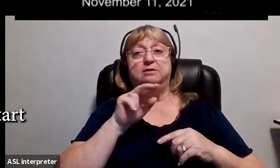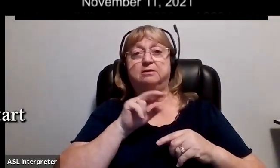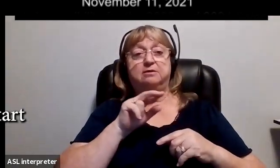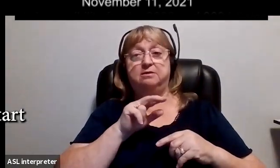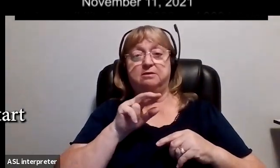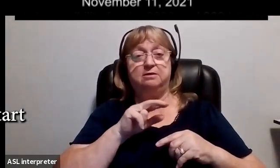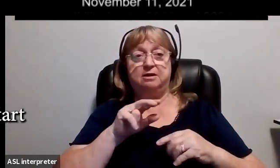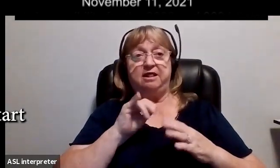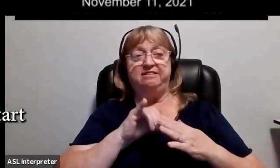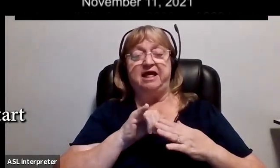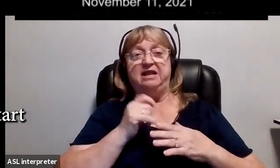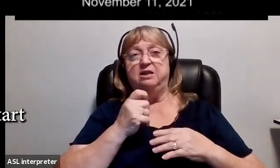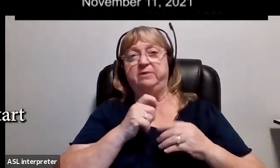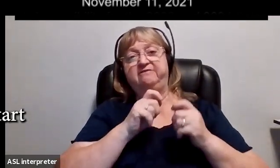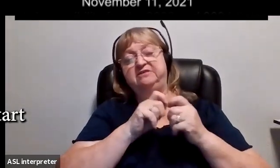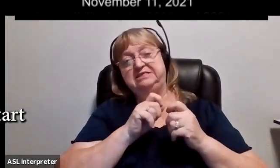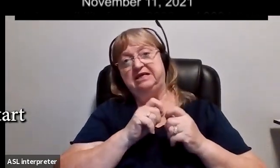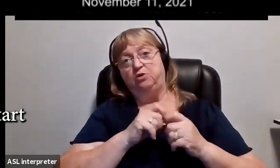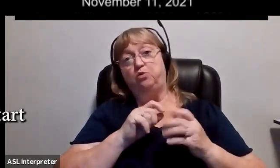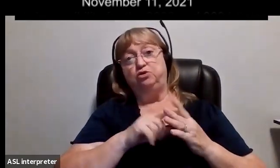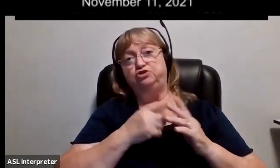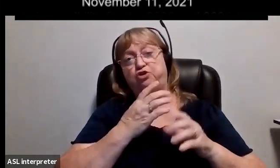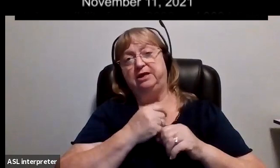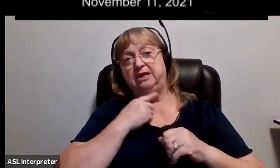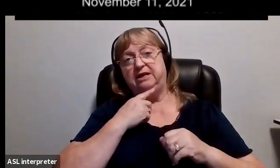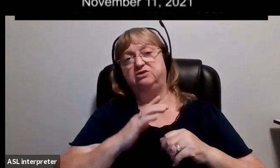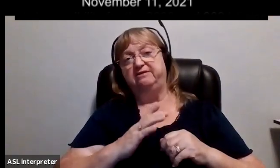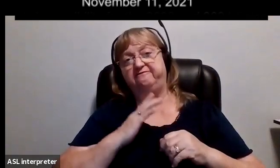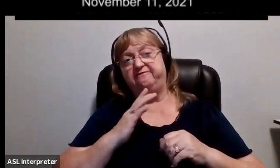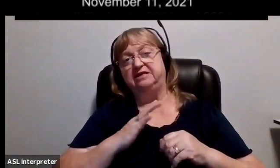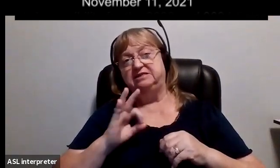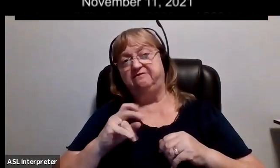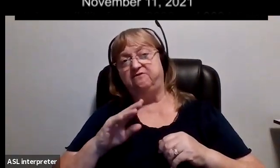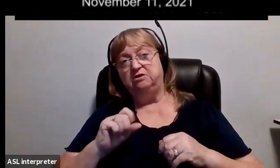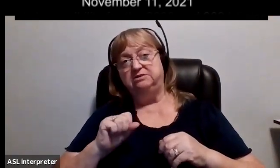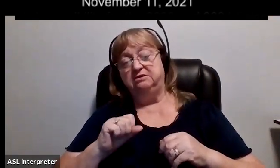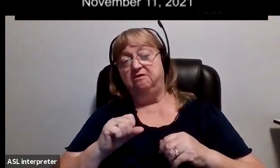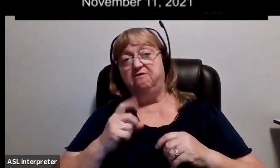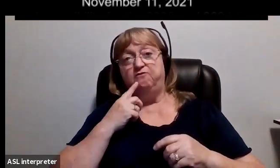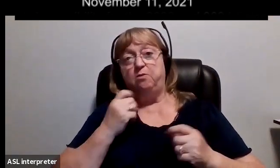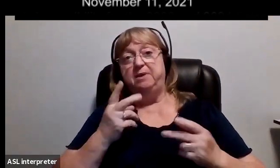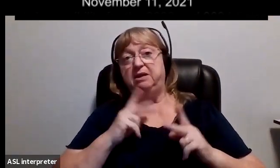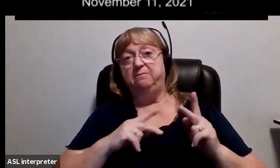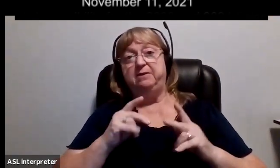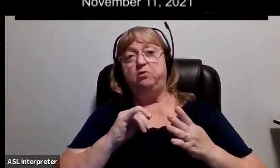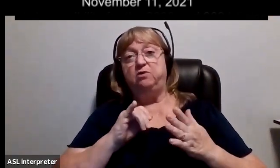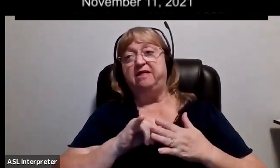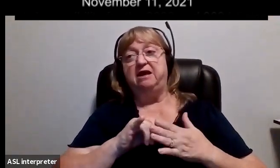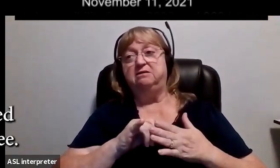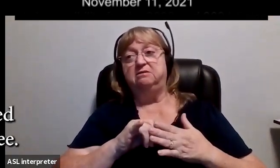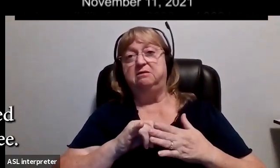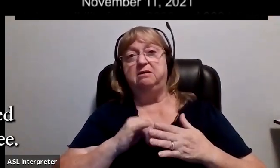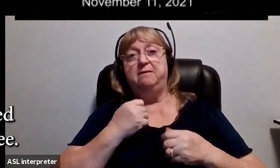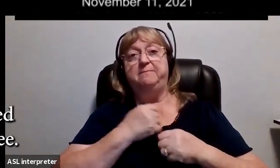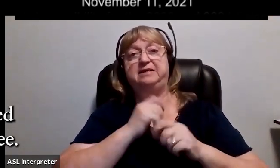detail, or when you start getting into the fancy fonts, for many people that makes it, gets the